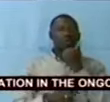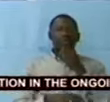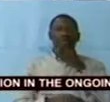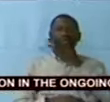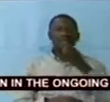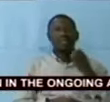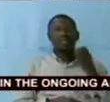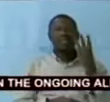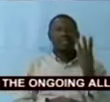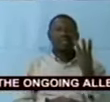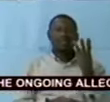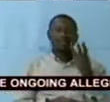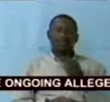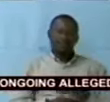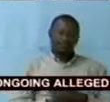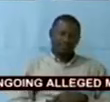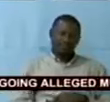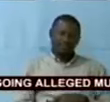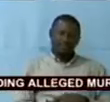Decree 33.